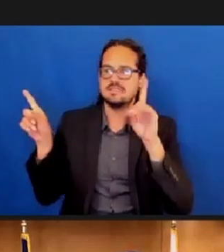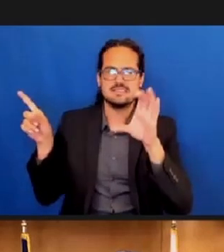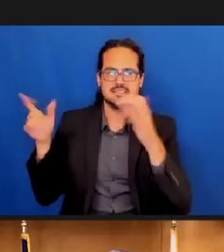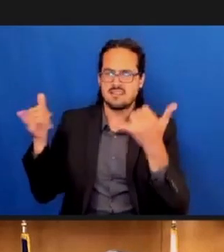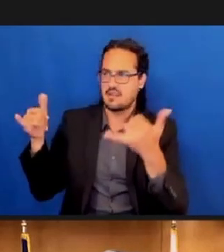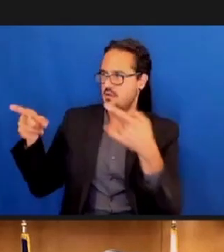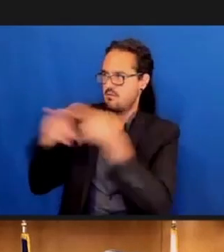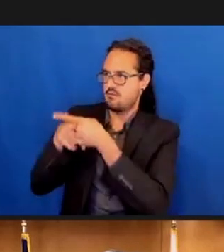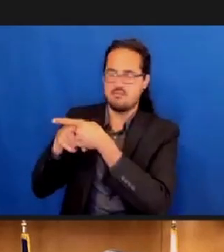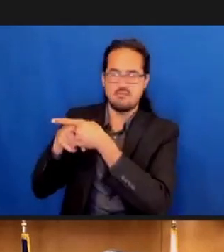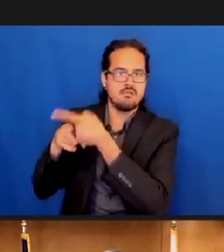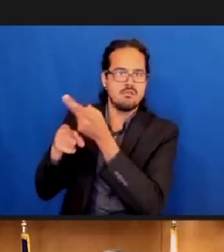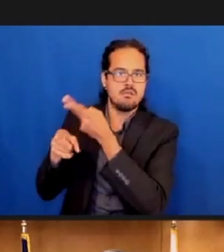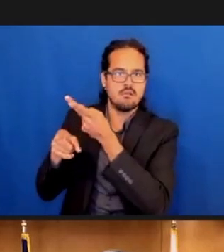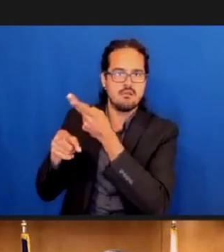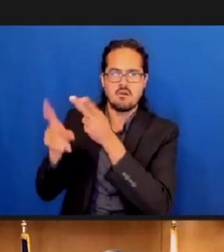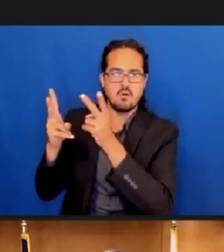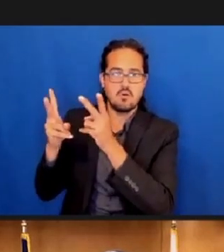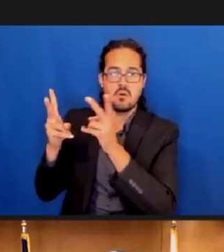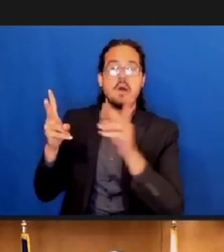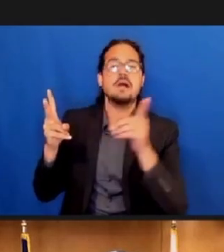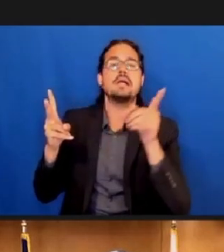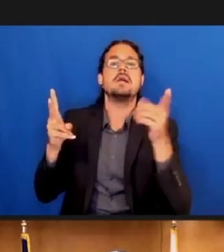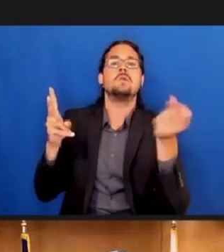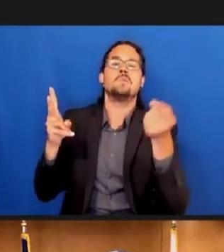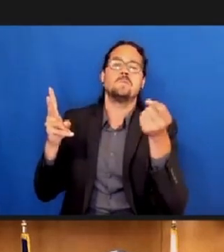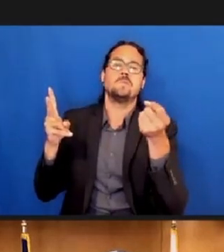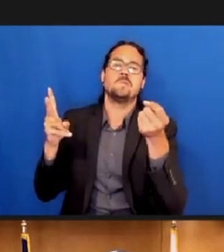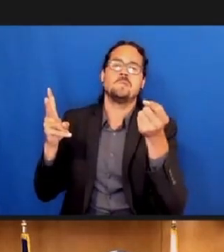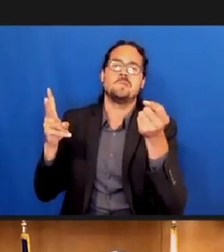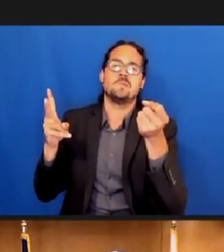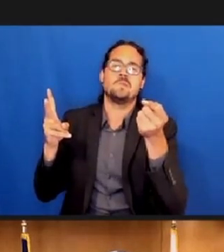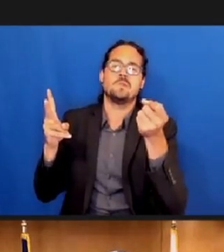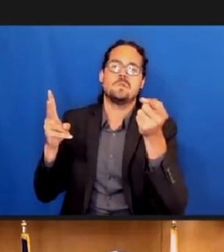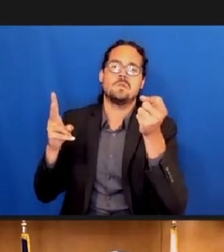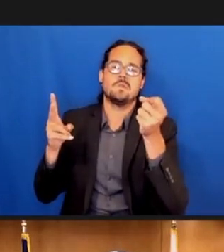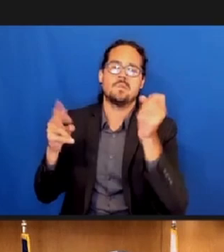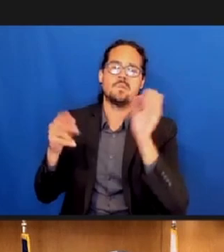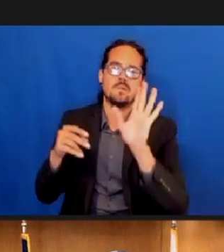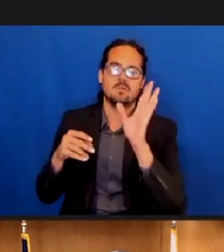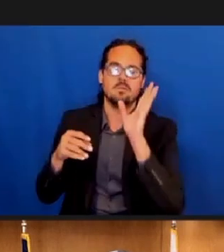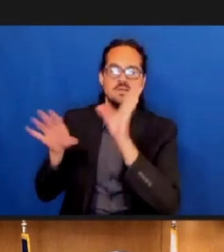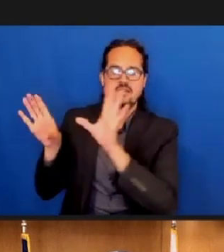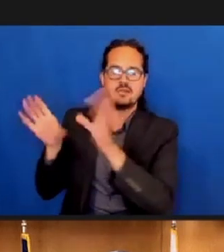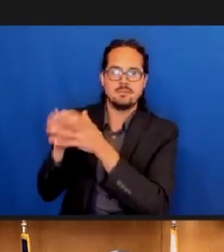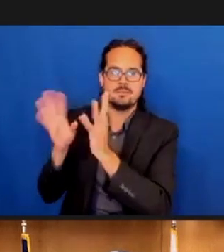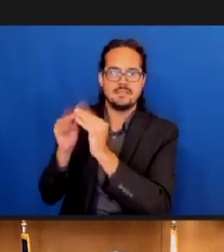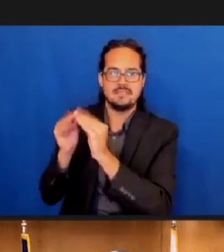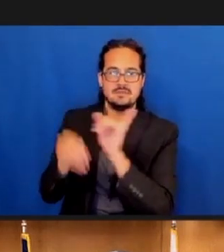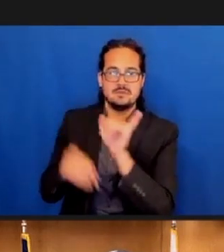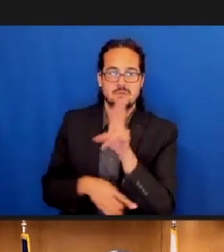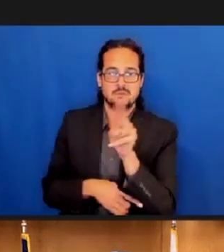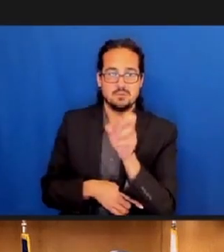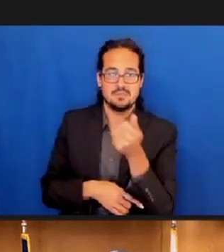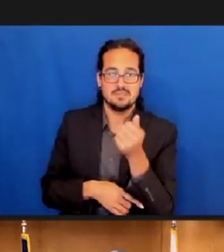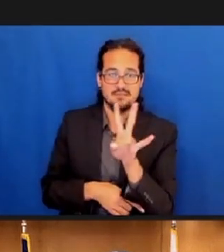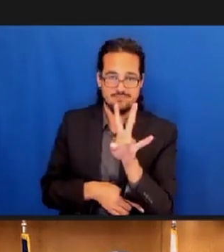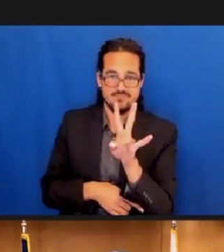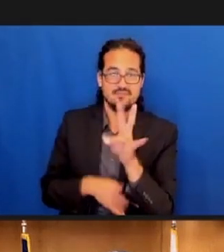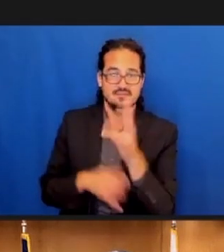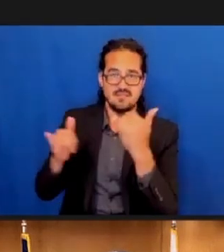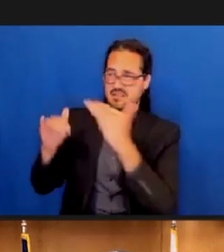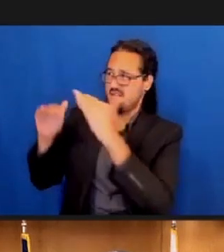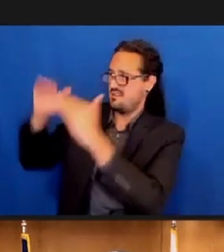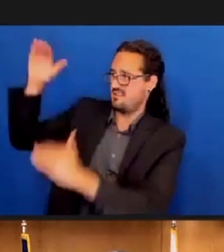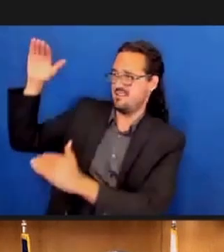and pushback, and it led them to now have another meeting. And the goal of that meeting, as I understand it, is to find a way to reconcile those two so it's